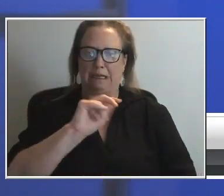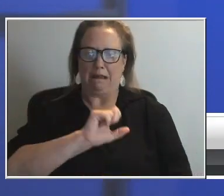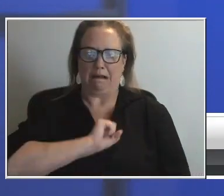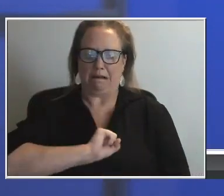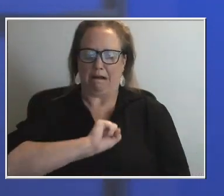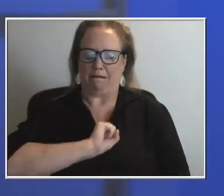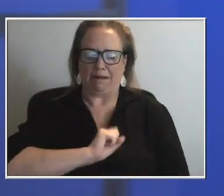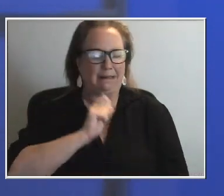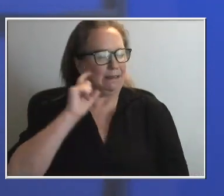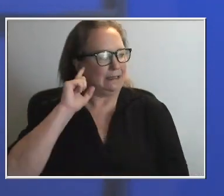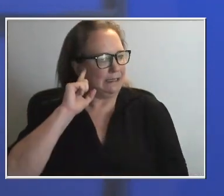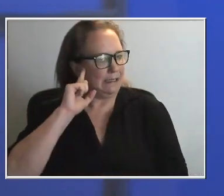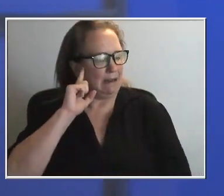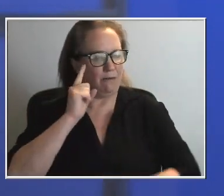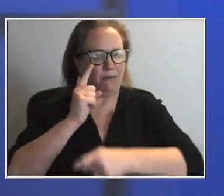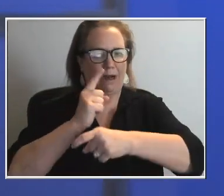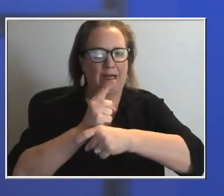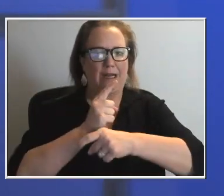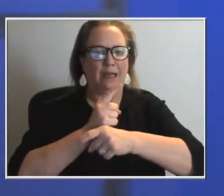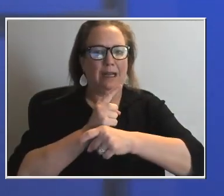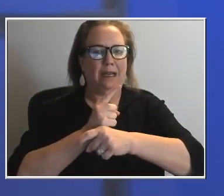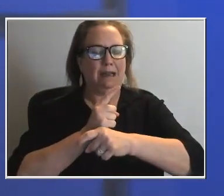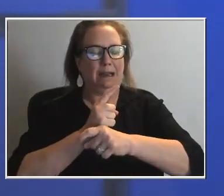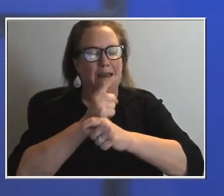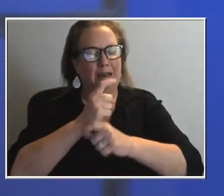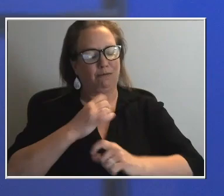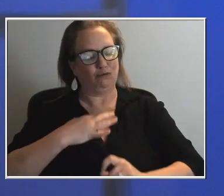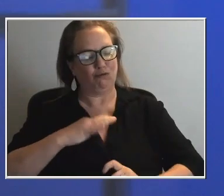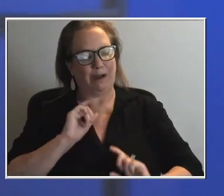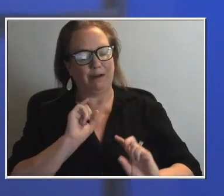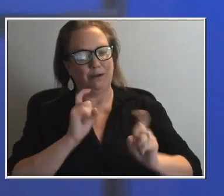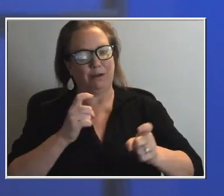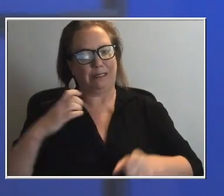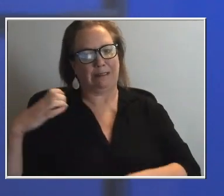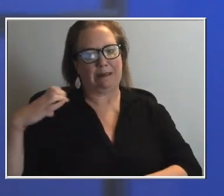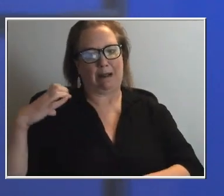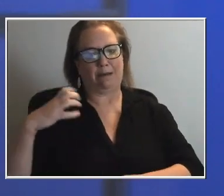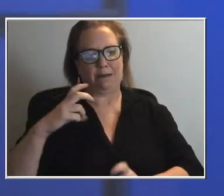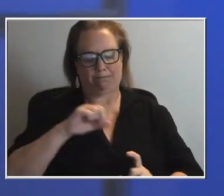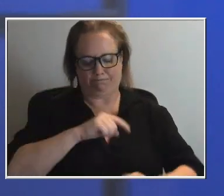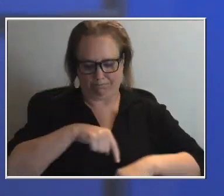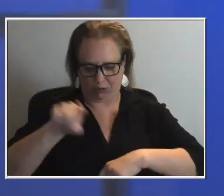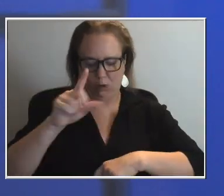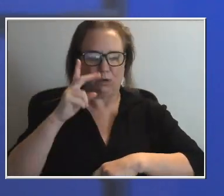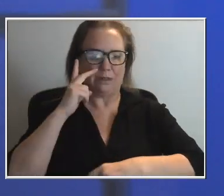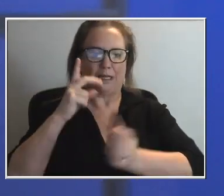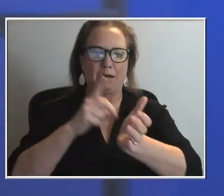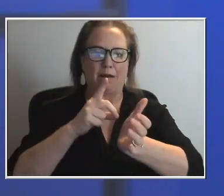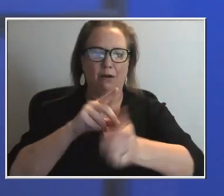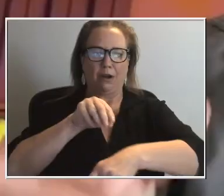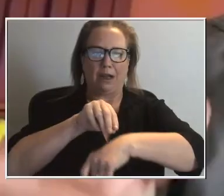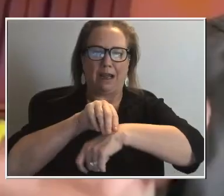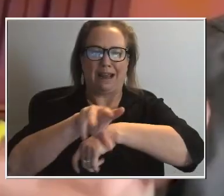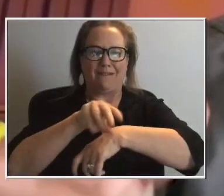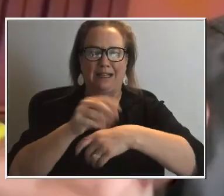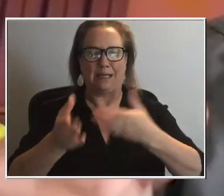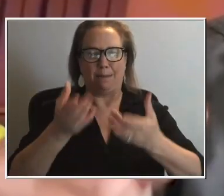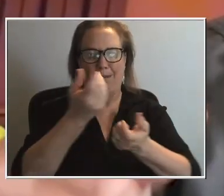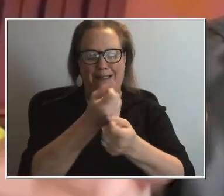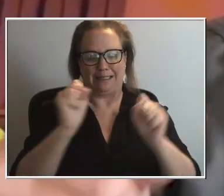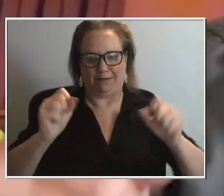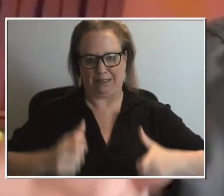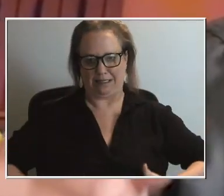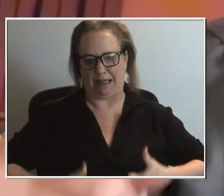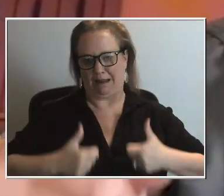and he credits his captain for encouraging him to see a doctor, advice that may have just saved his life. There's really